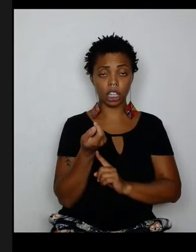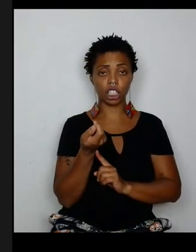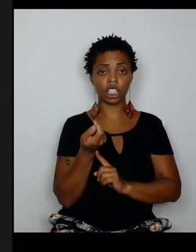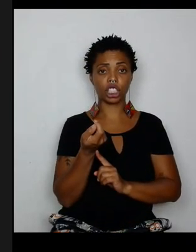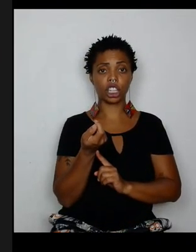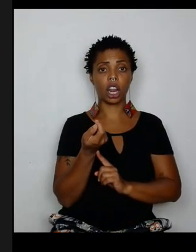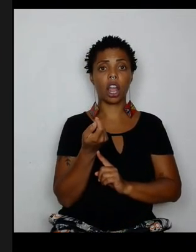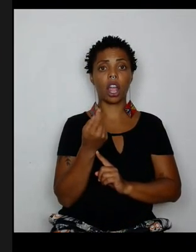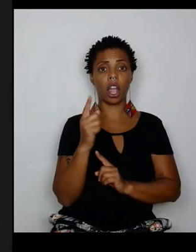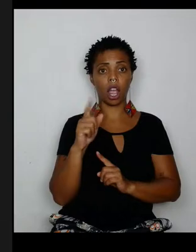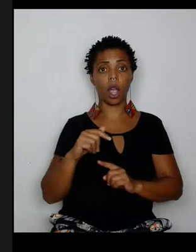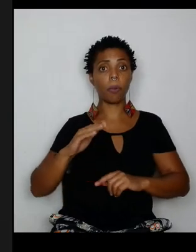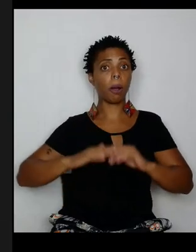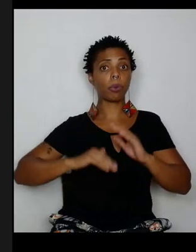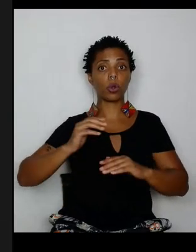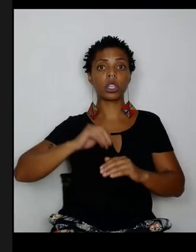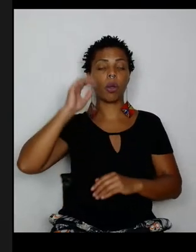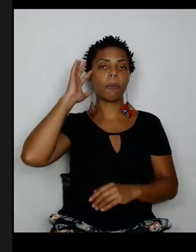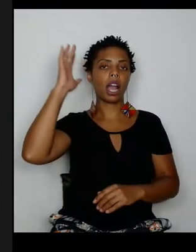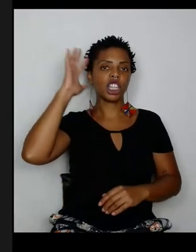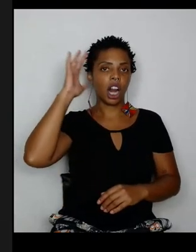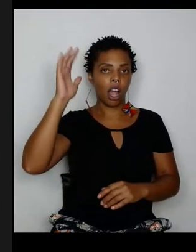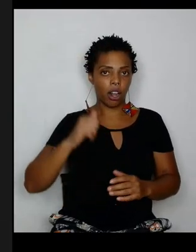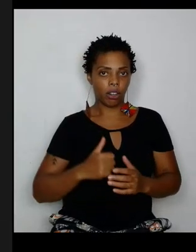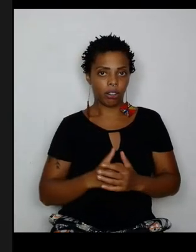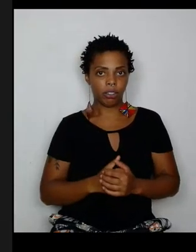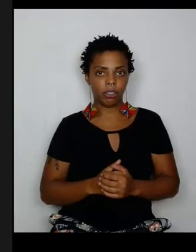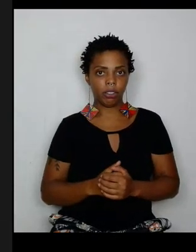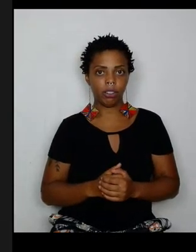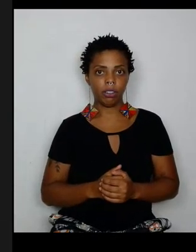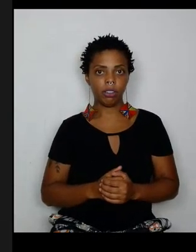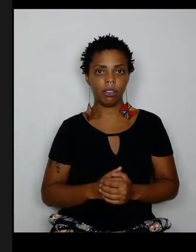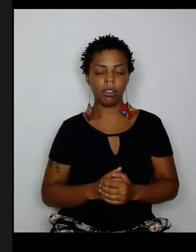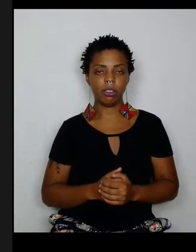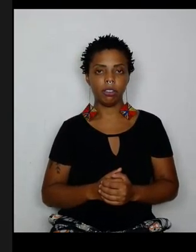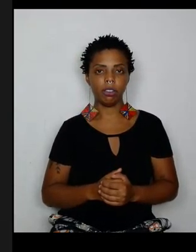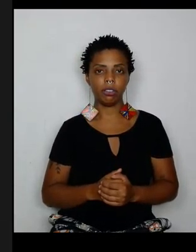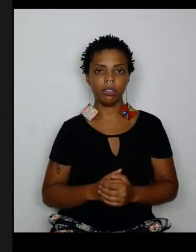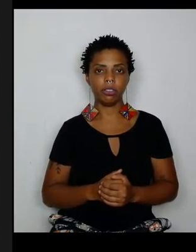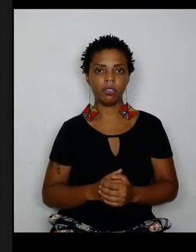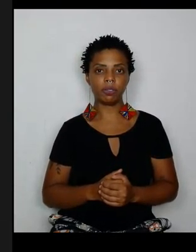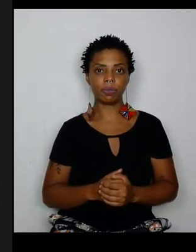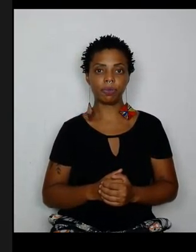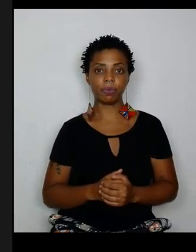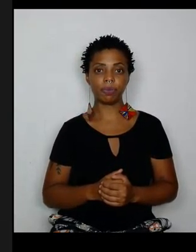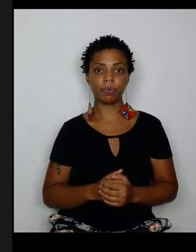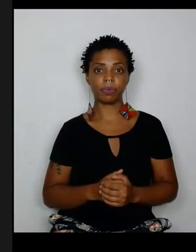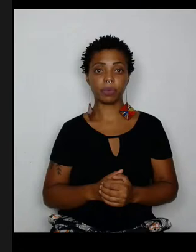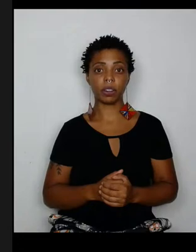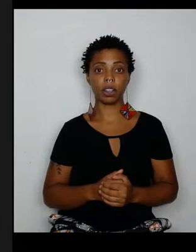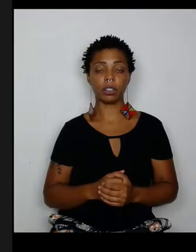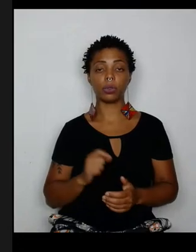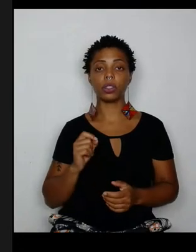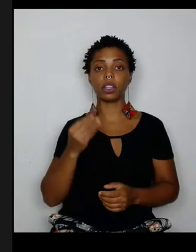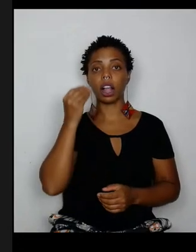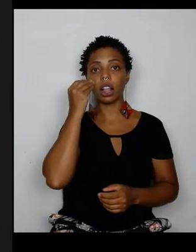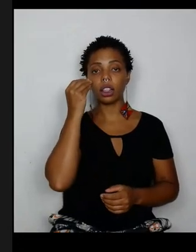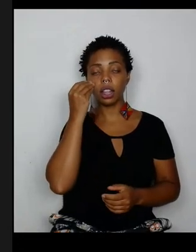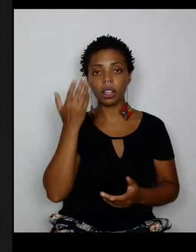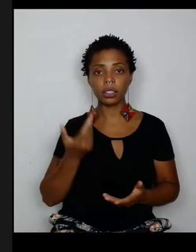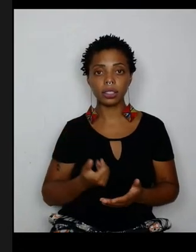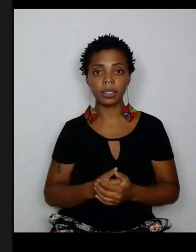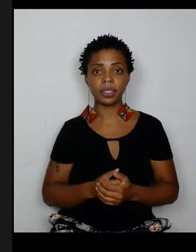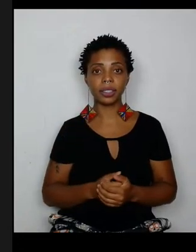also explains it draws on a cultural context which as it happens to